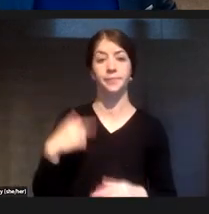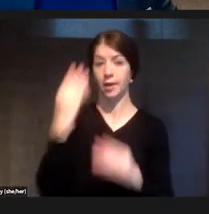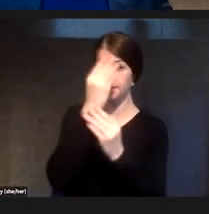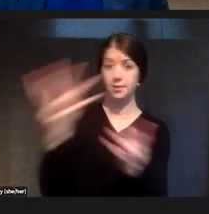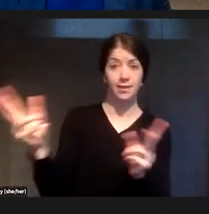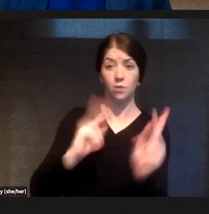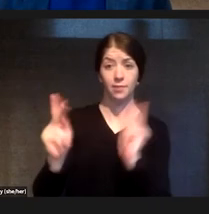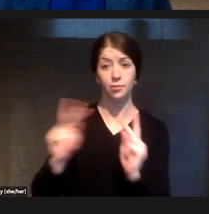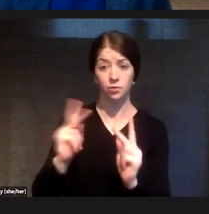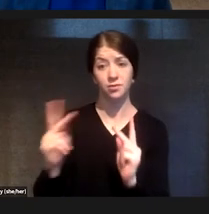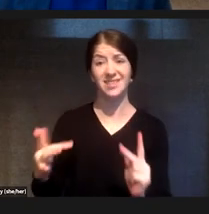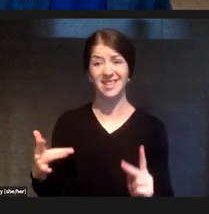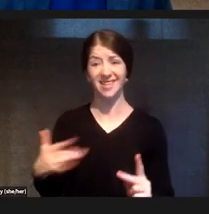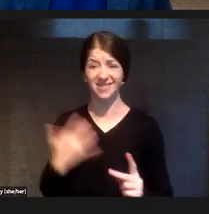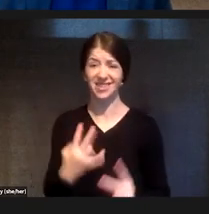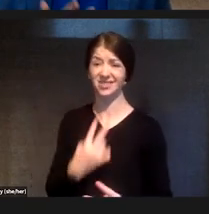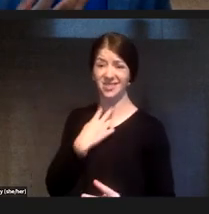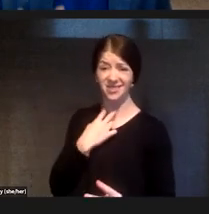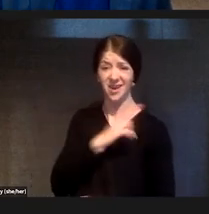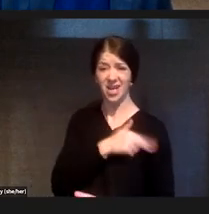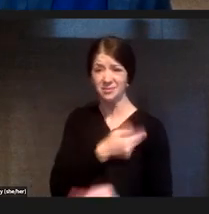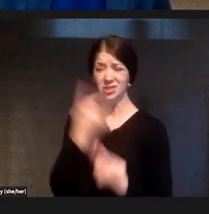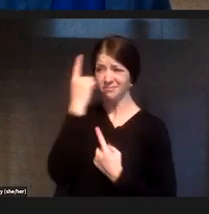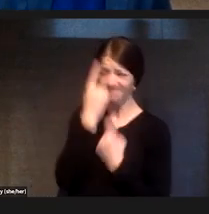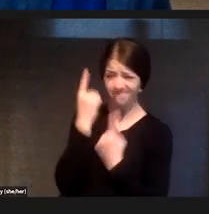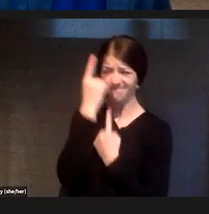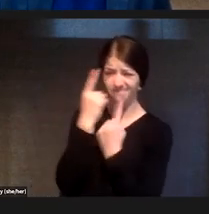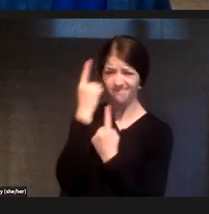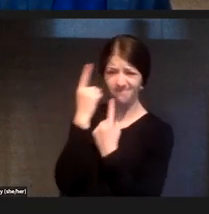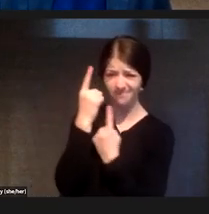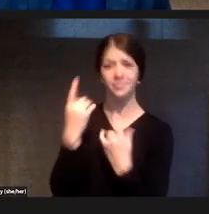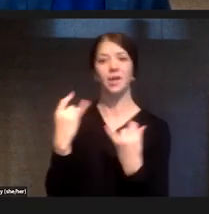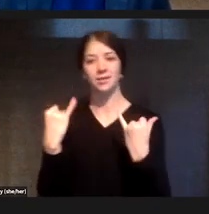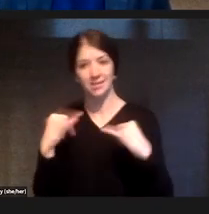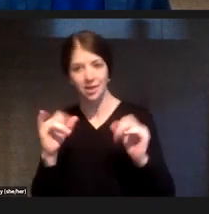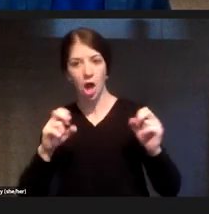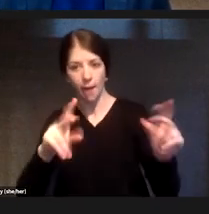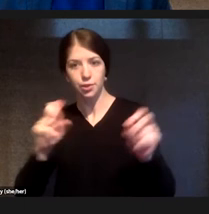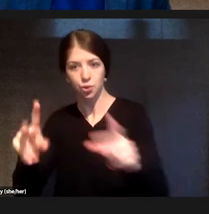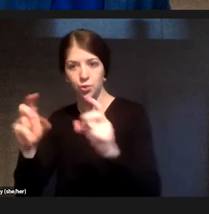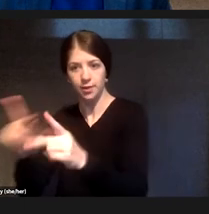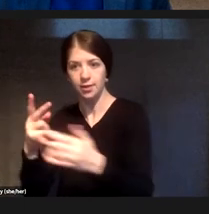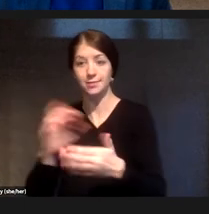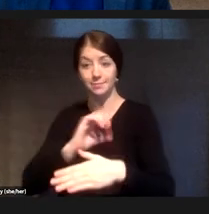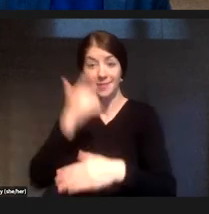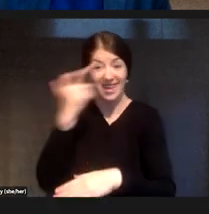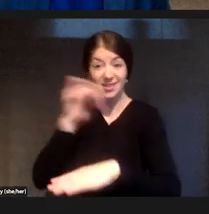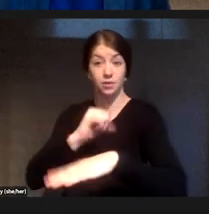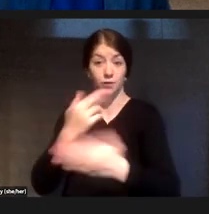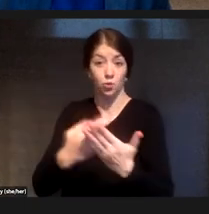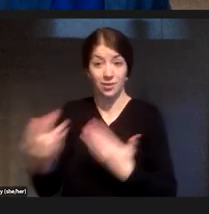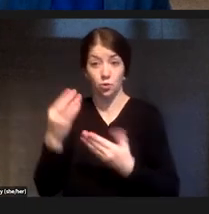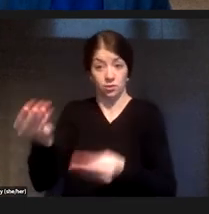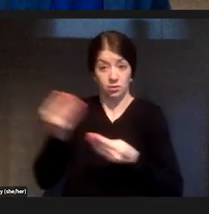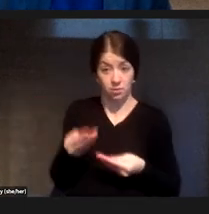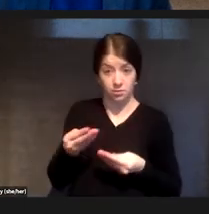despite feeling like that in that hospital bed, I was afforded opportunities based on the resources that were provided to me. Now, in this image,